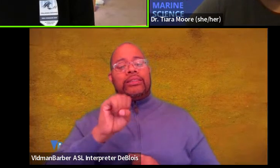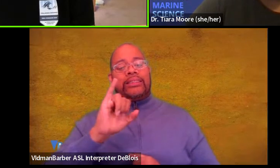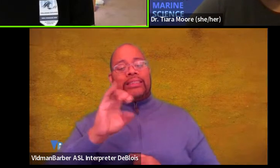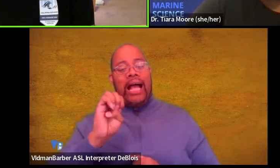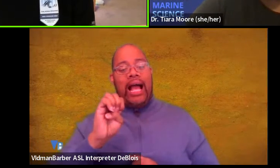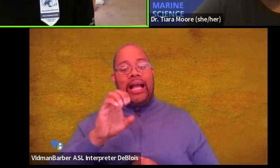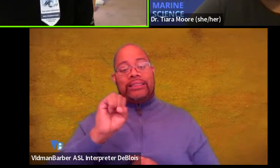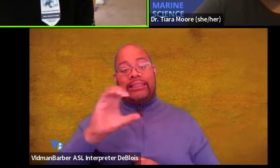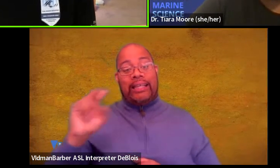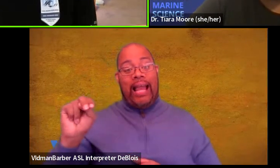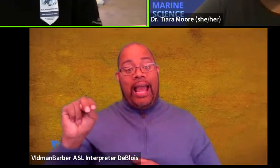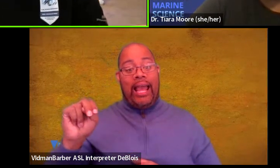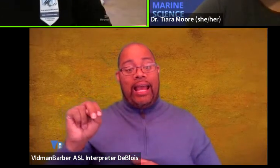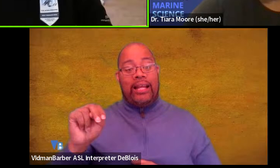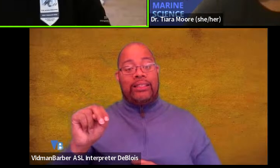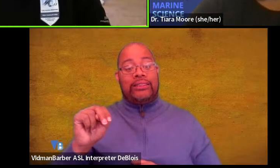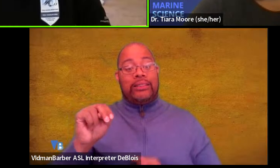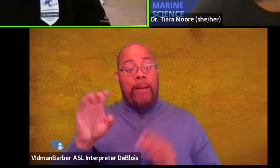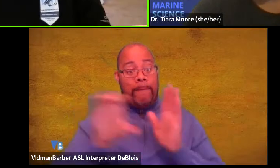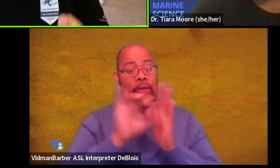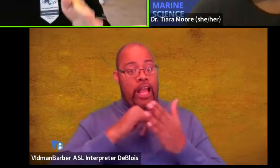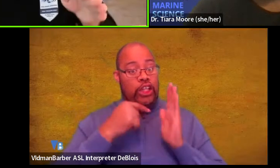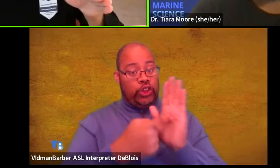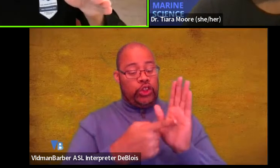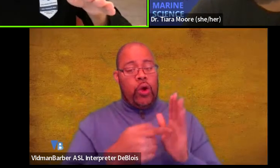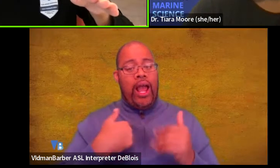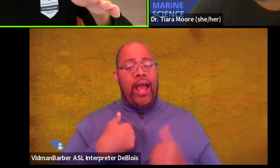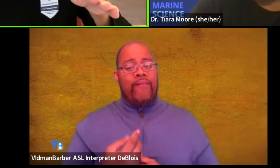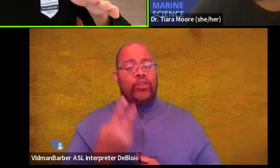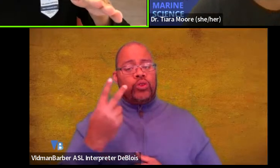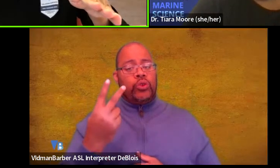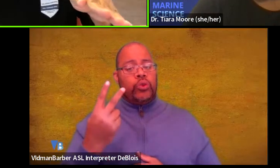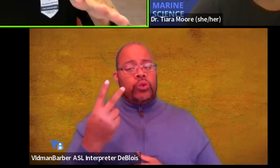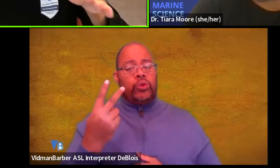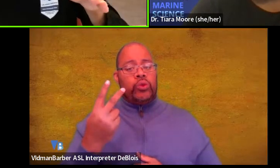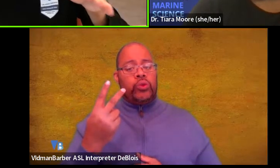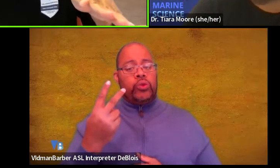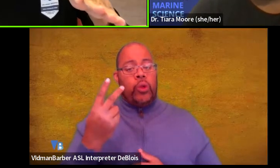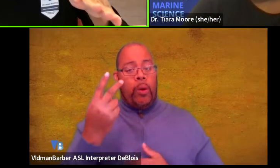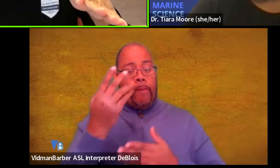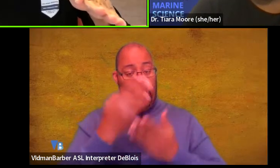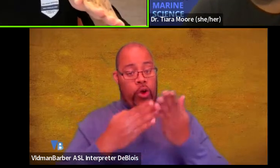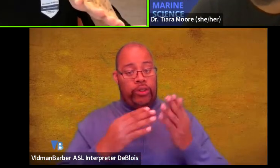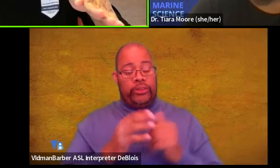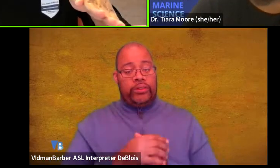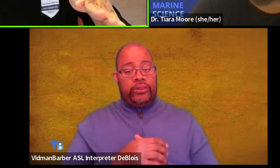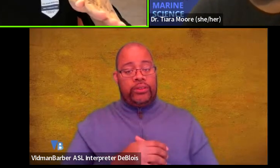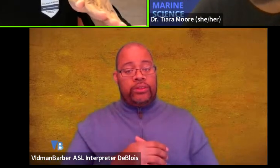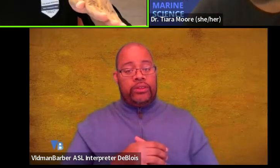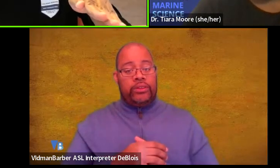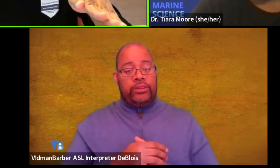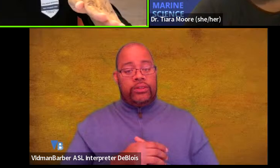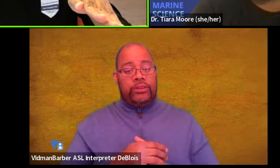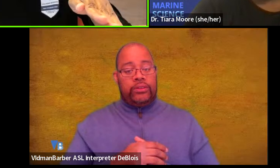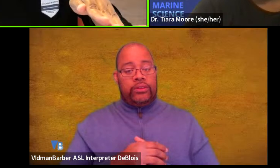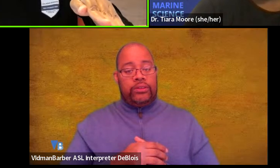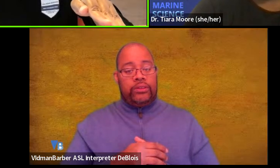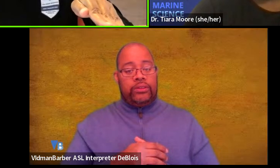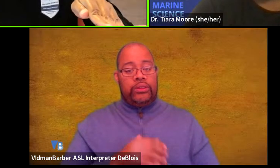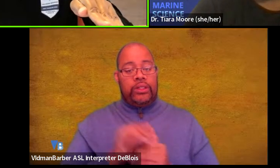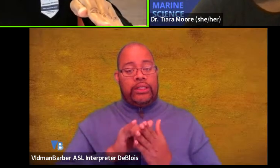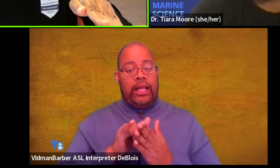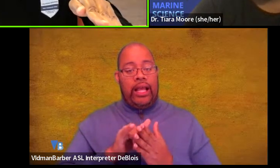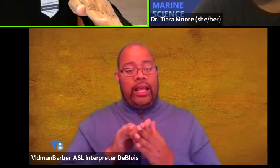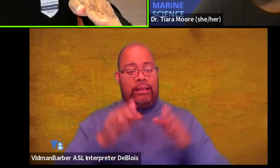scan and the picture that I showed had the two pieces that were at